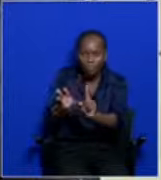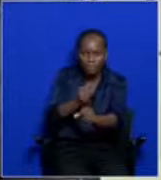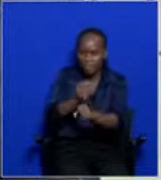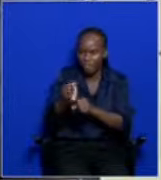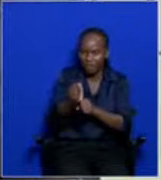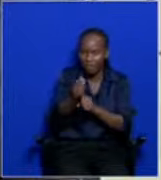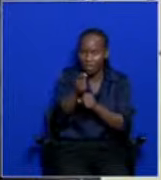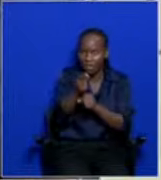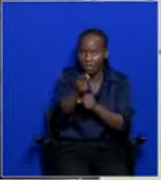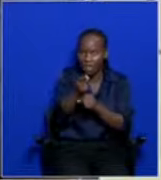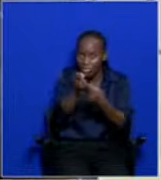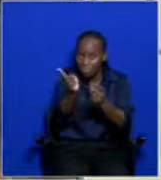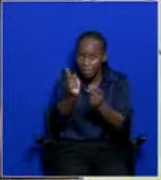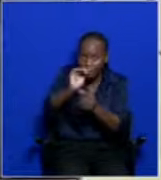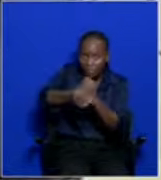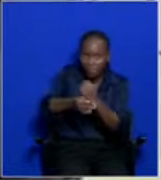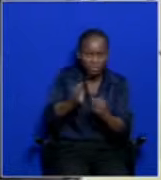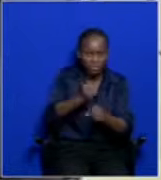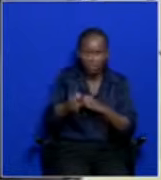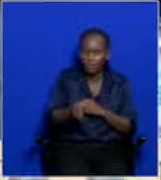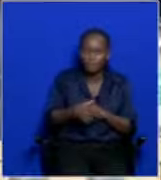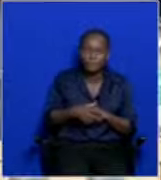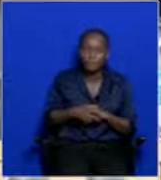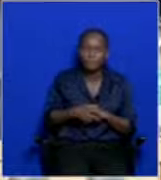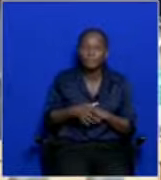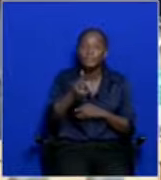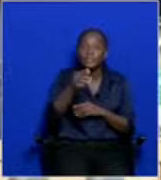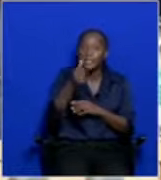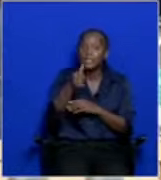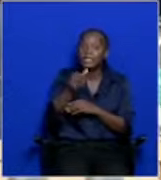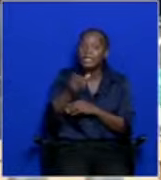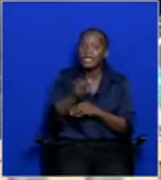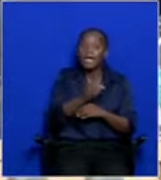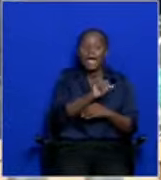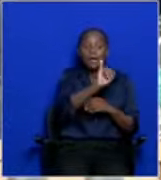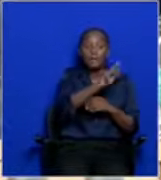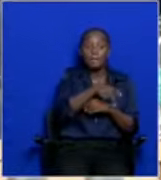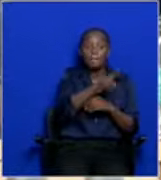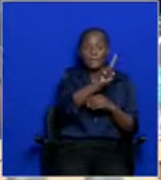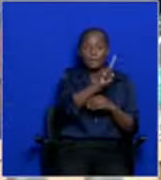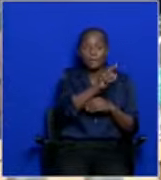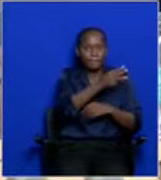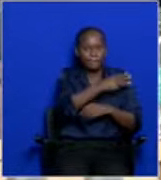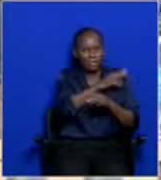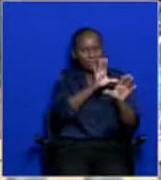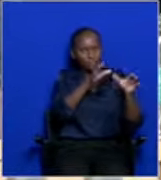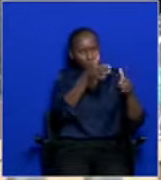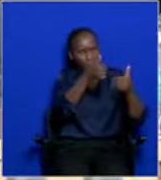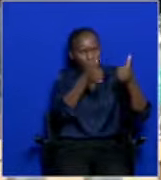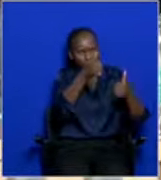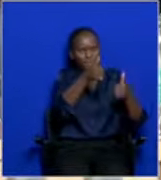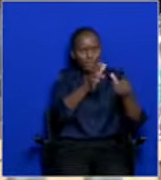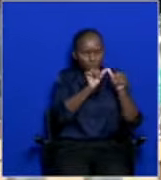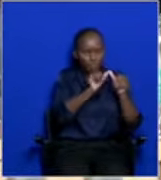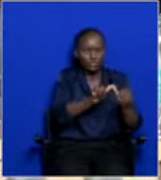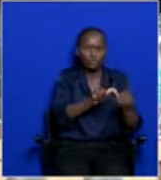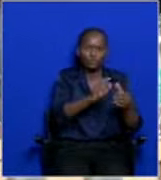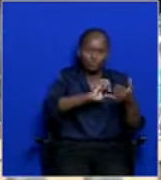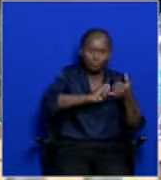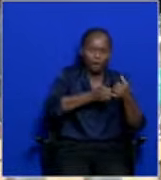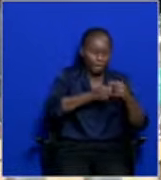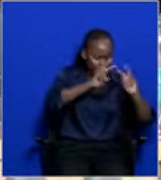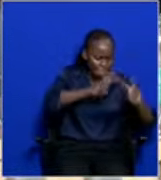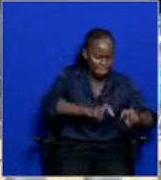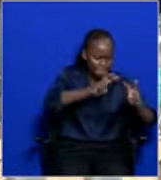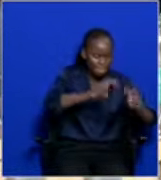reality, and the IPID management continues to mitigate them despite limited budgetary resources. The Ekurhuleni